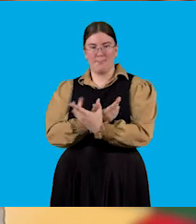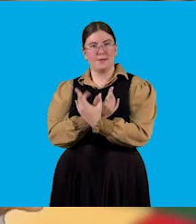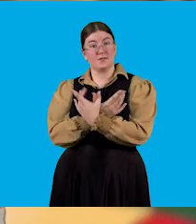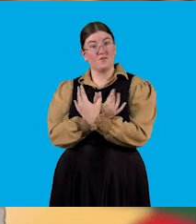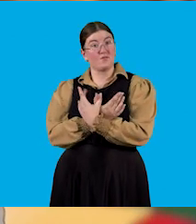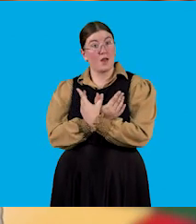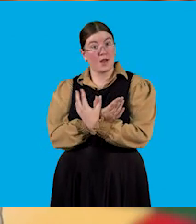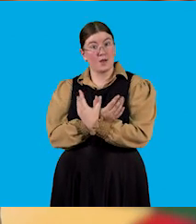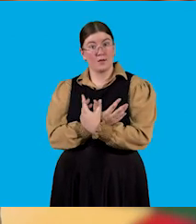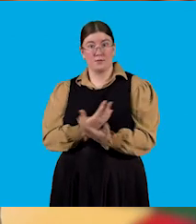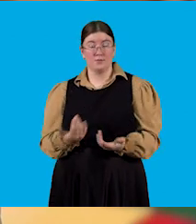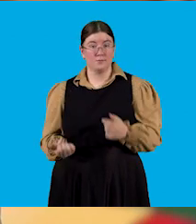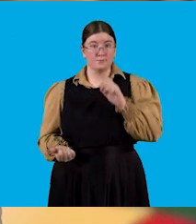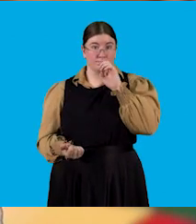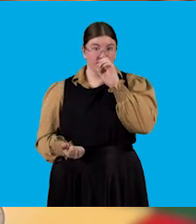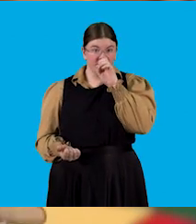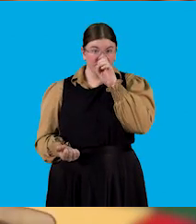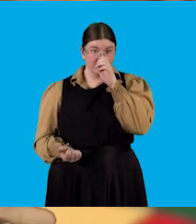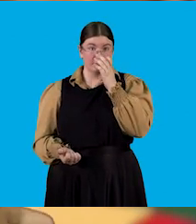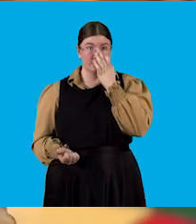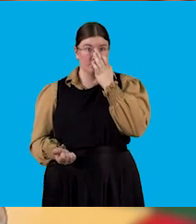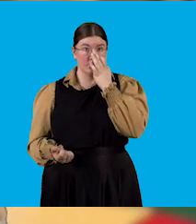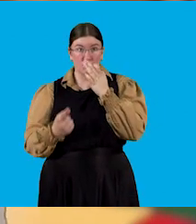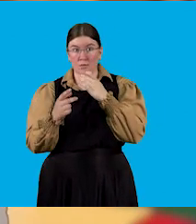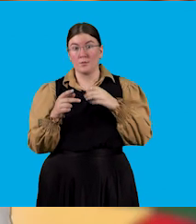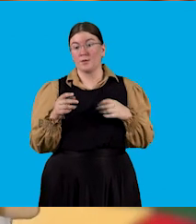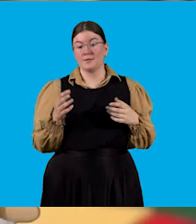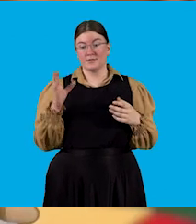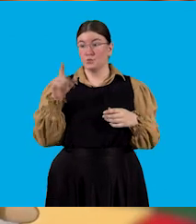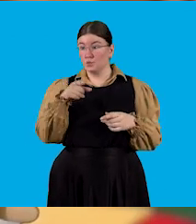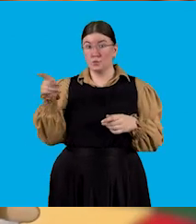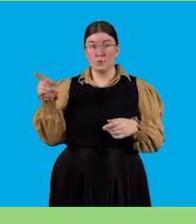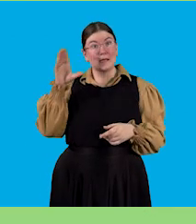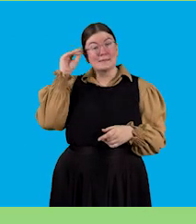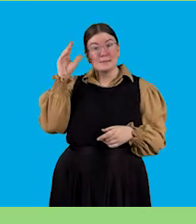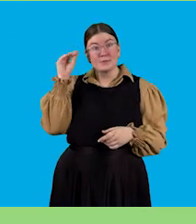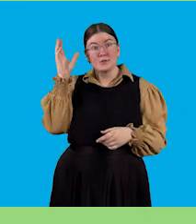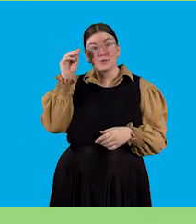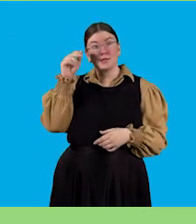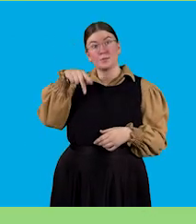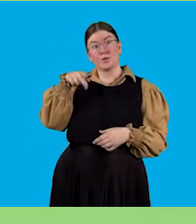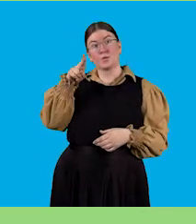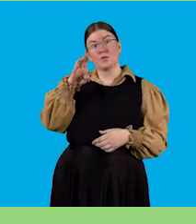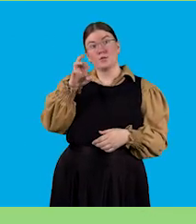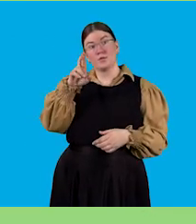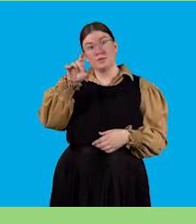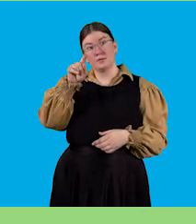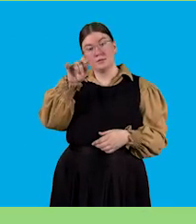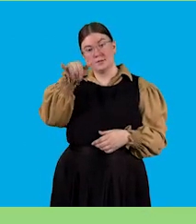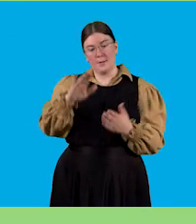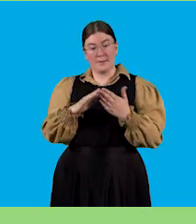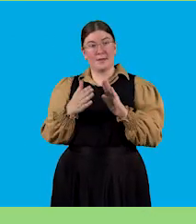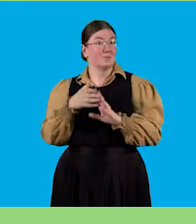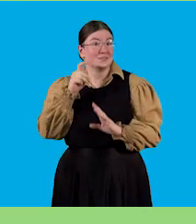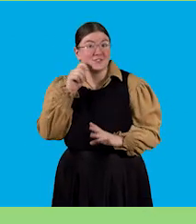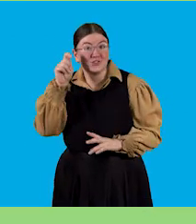reminded ourselves of the life cycle of a butterfly. So once you go through puberty, then you